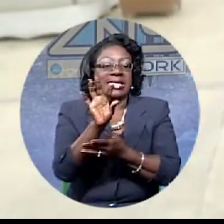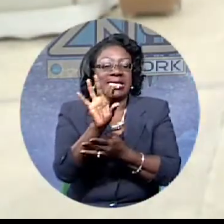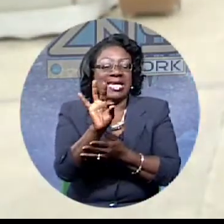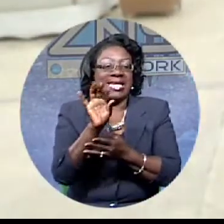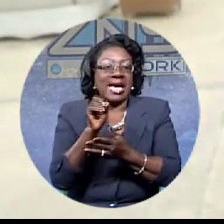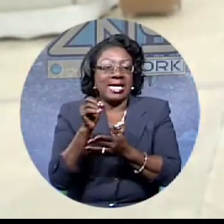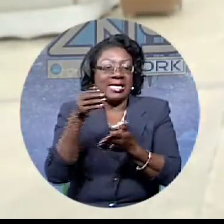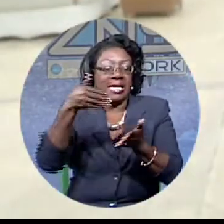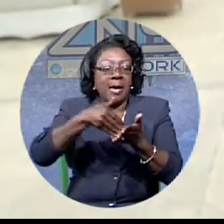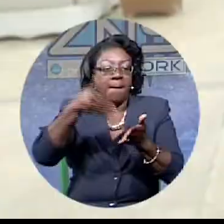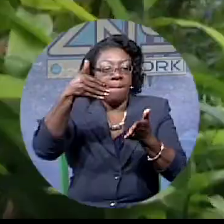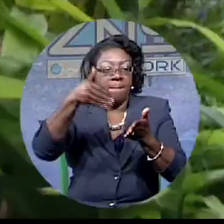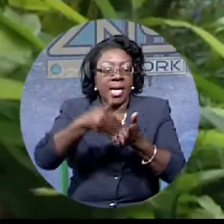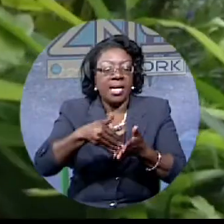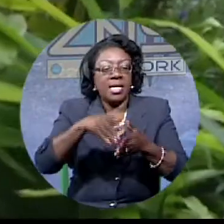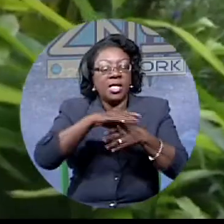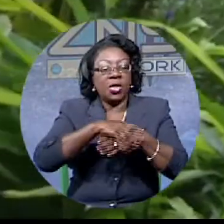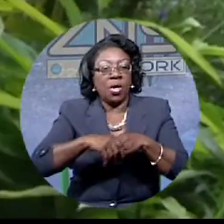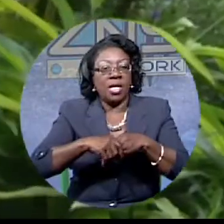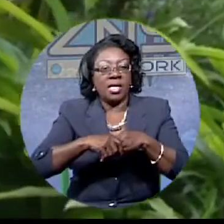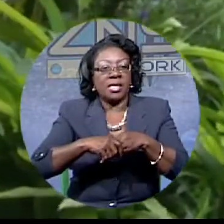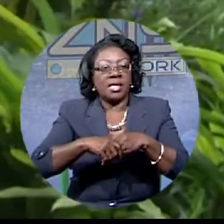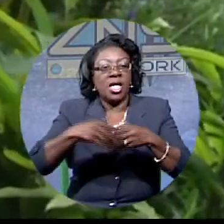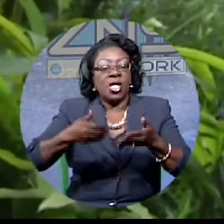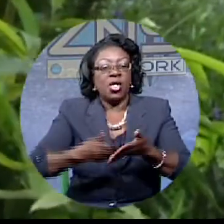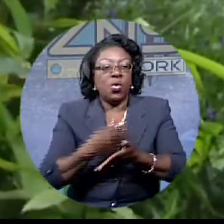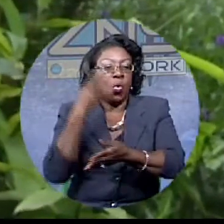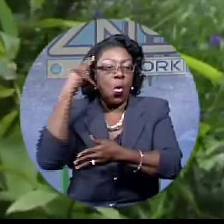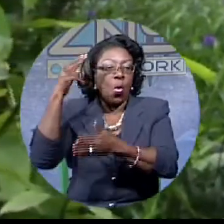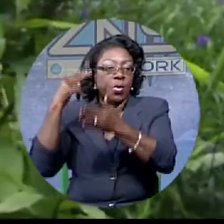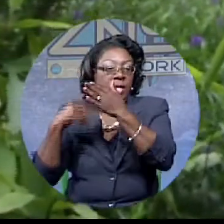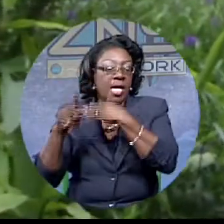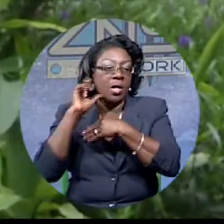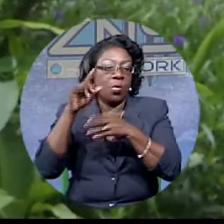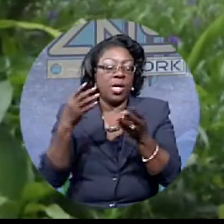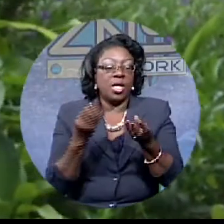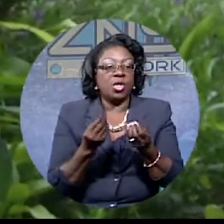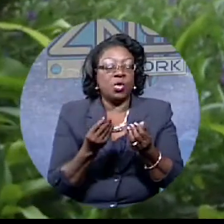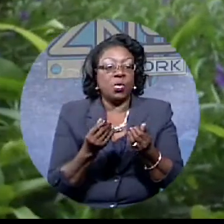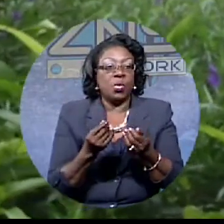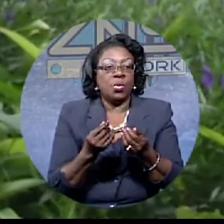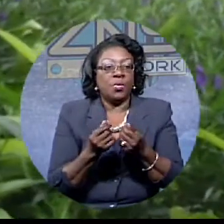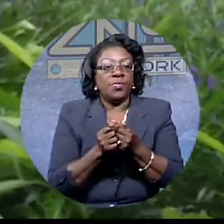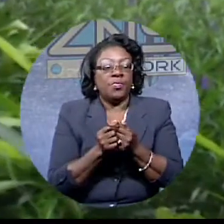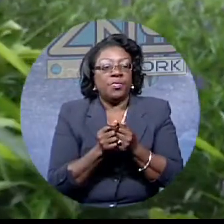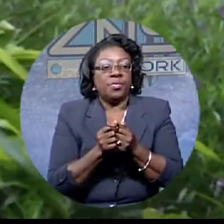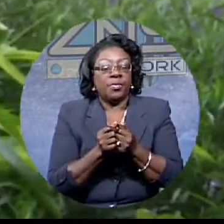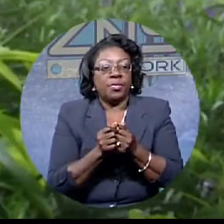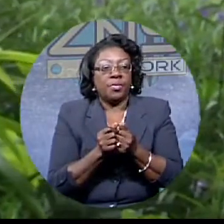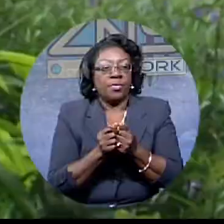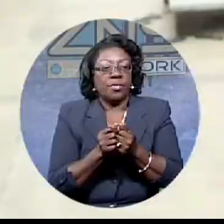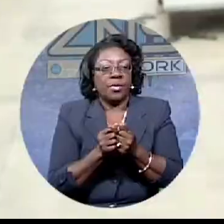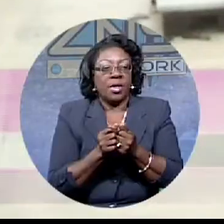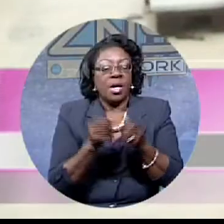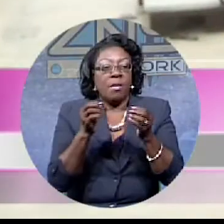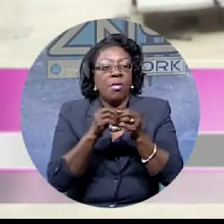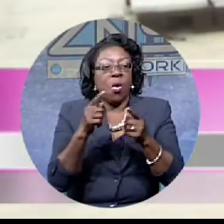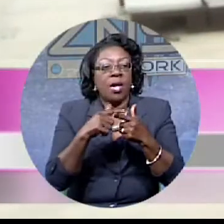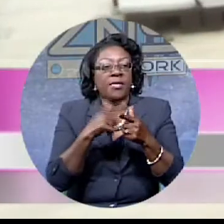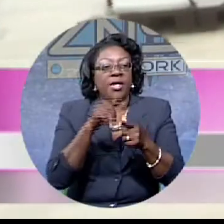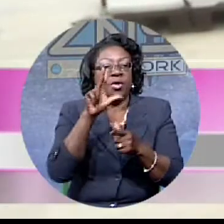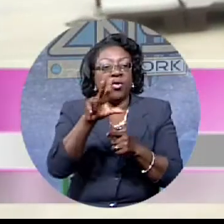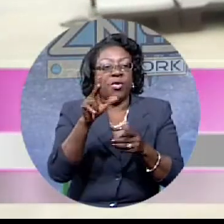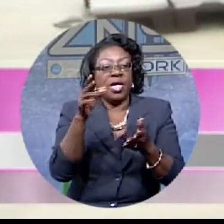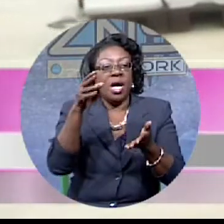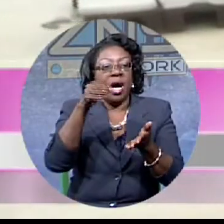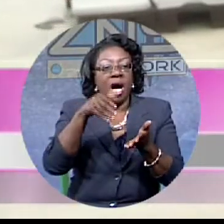expansion will do. Club Isle's executive have partnered with Sand and Ocean Investments in the upscale project. More than 300